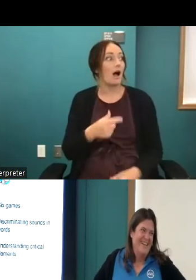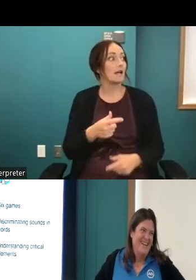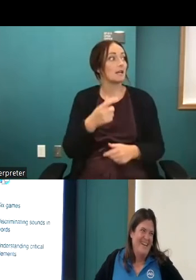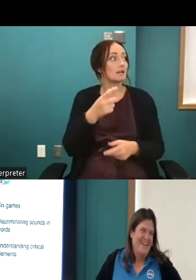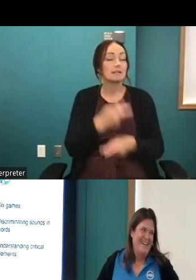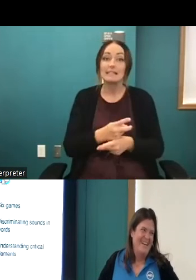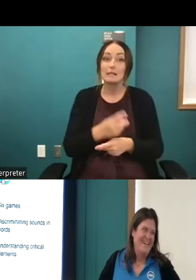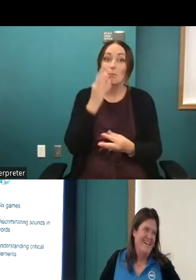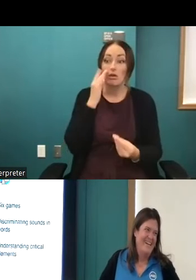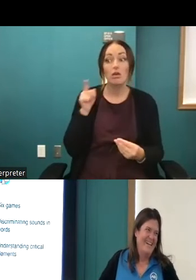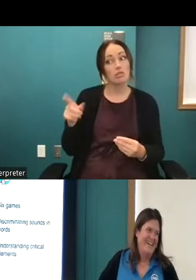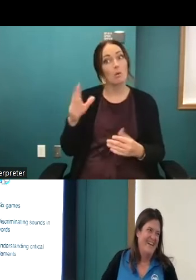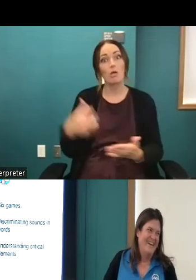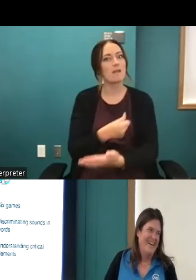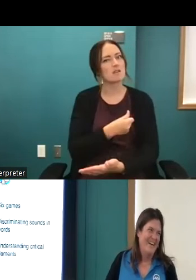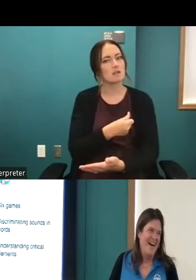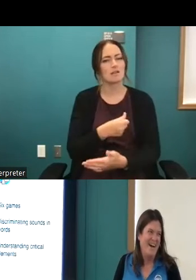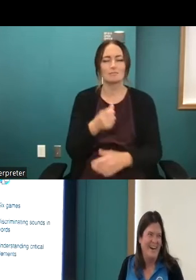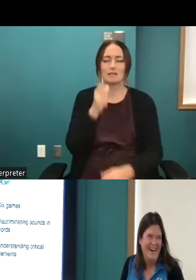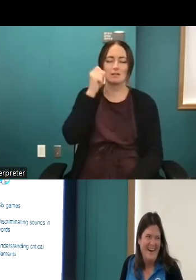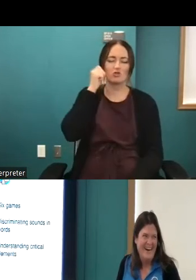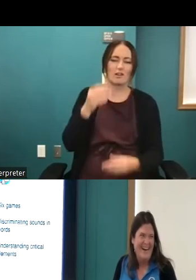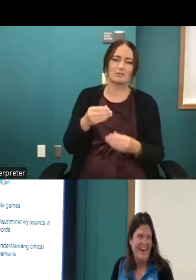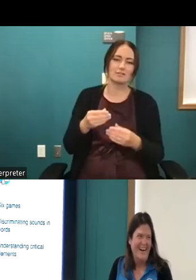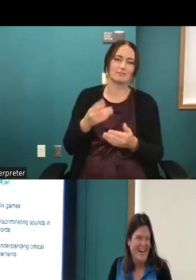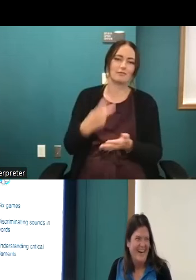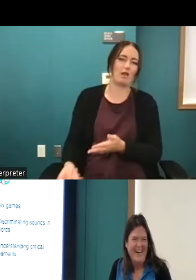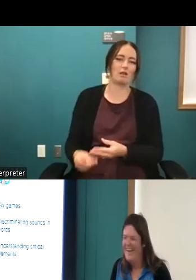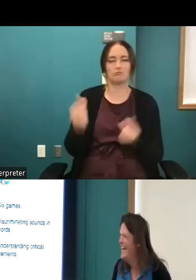time. Yesterday we lost so fast.